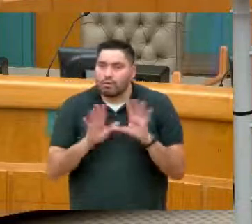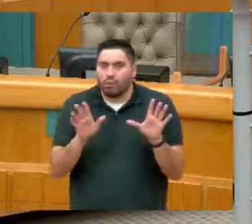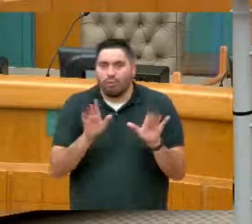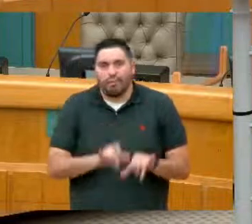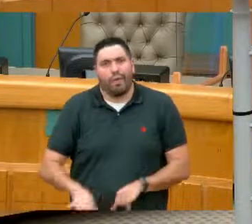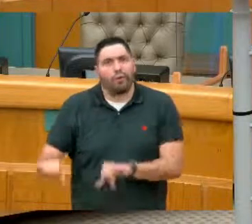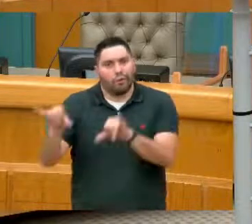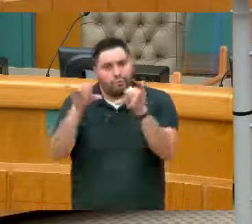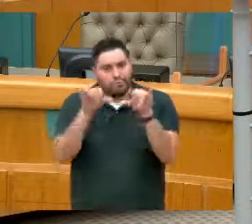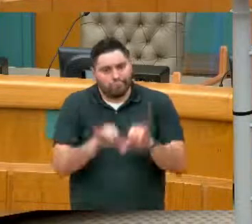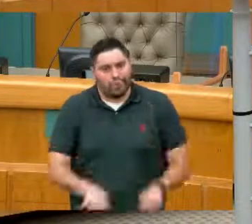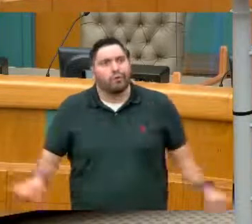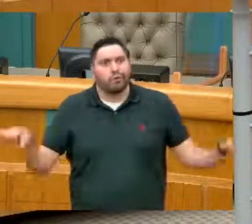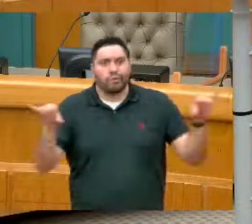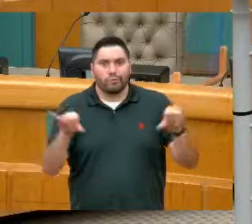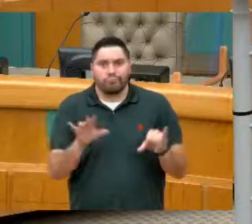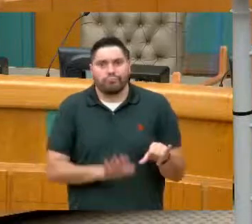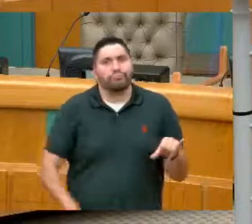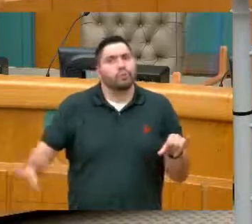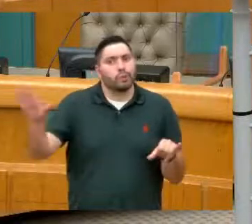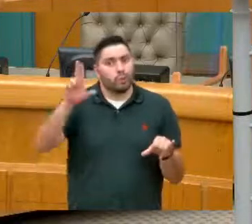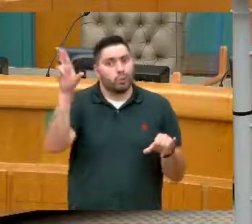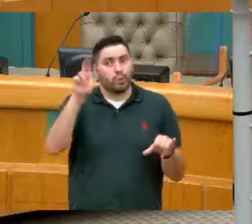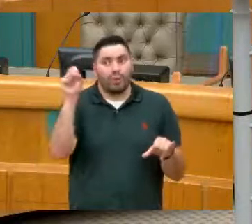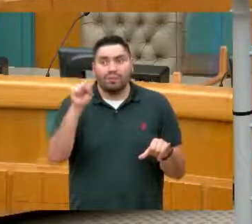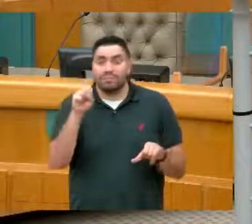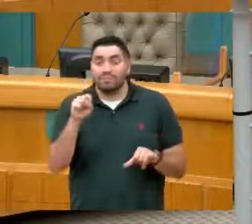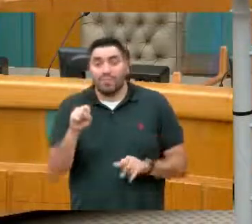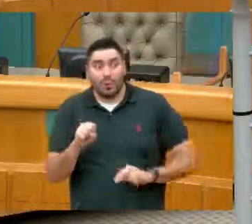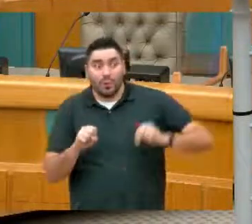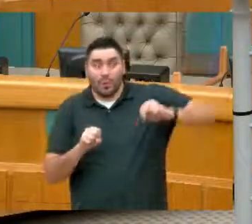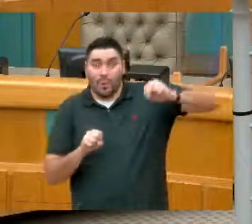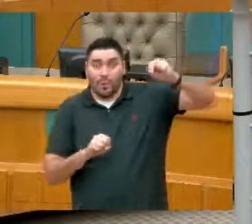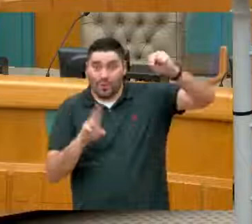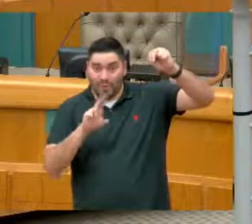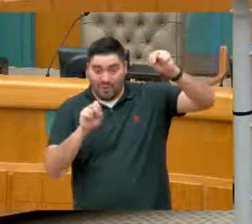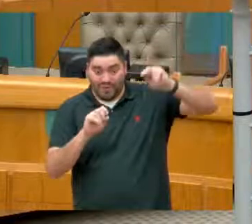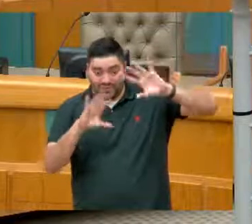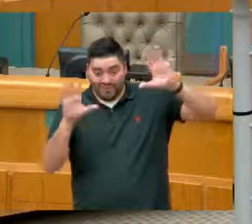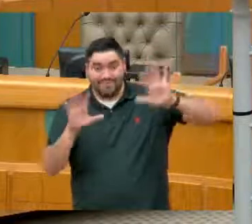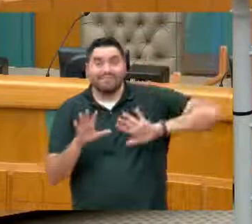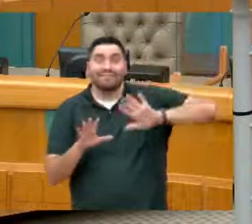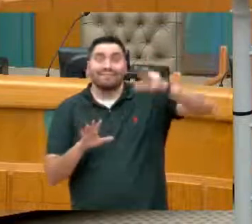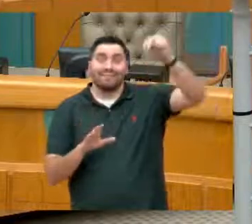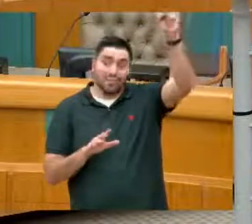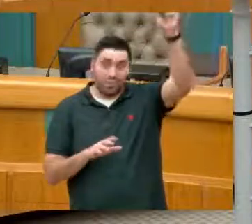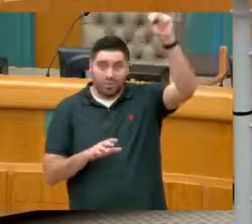more vigilant, that's possible also. But ultimately,